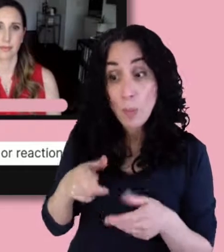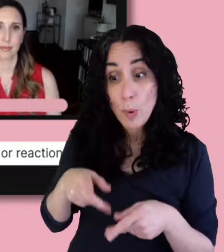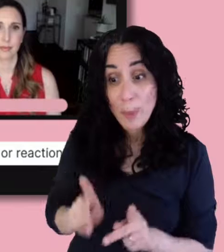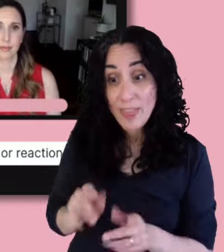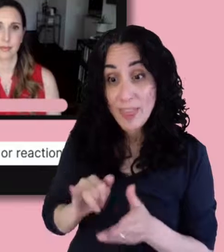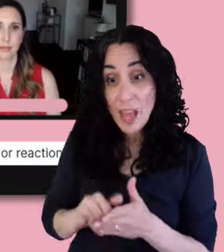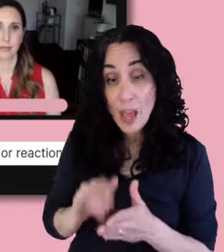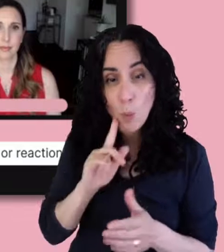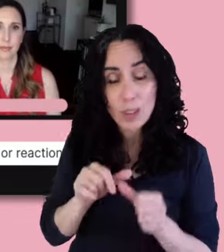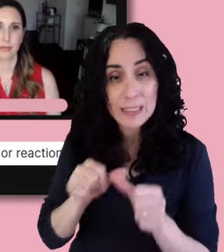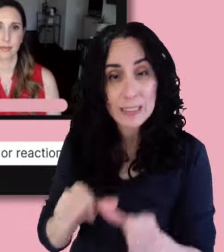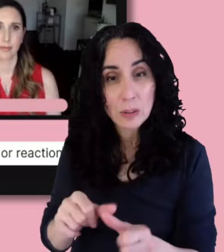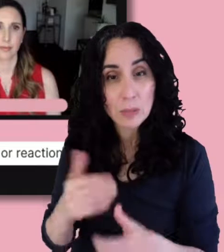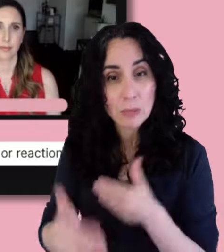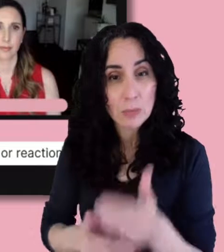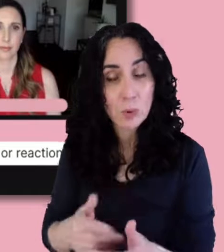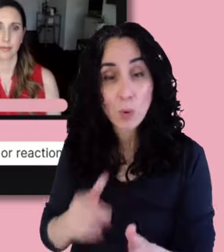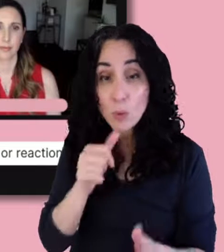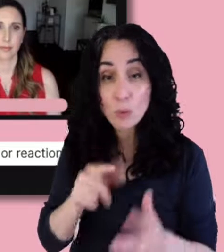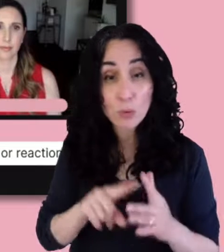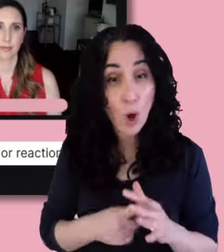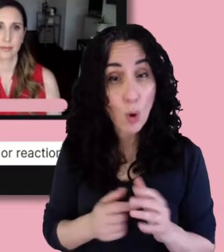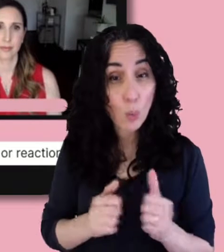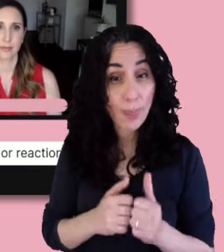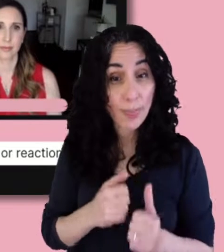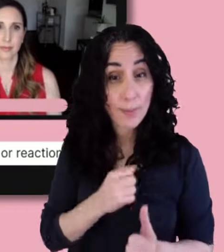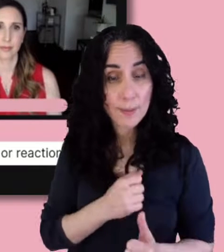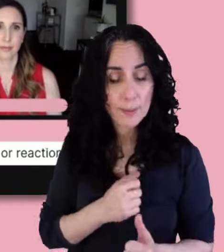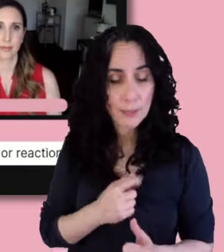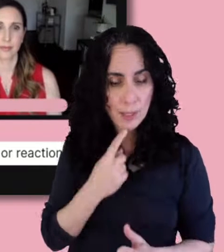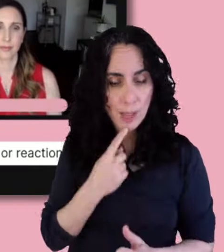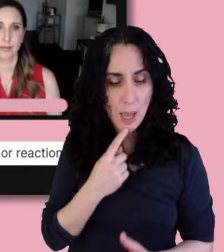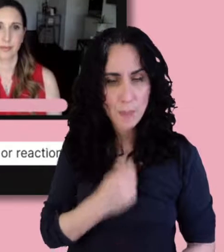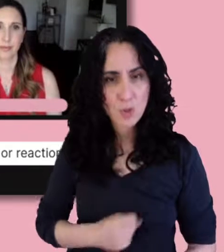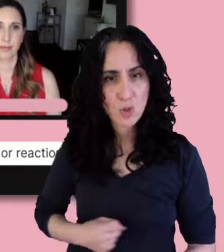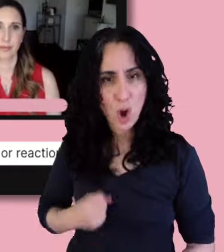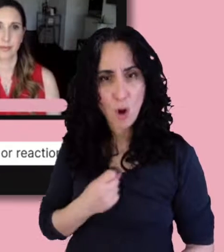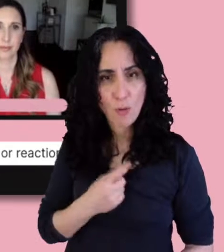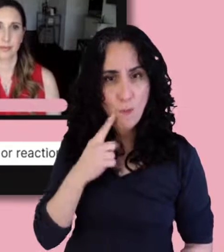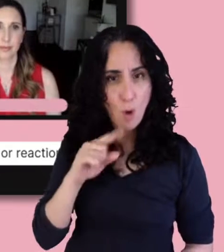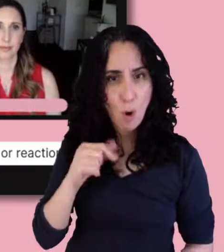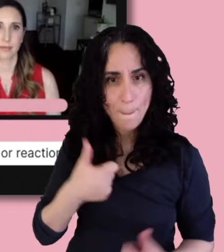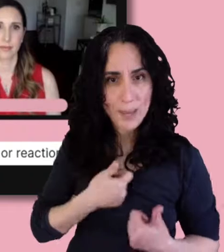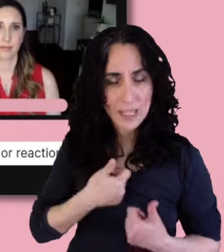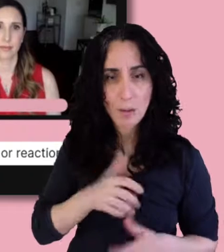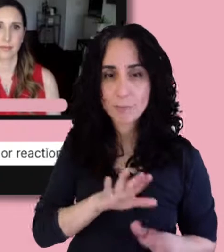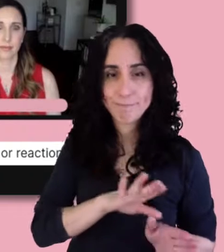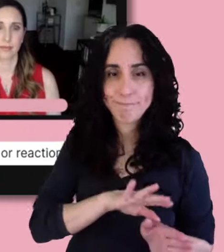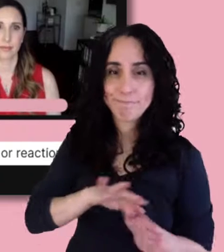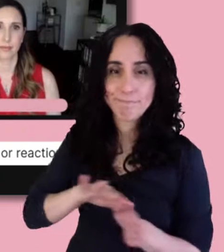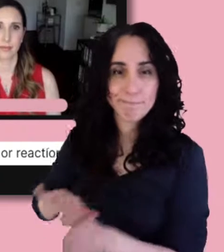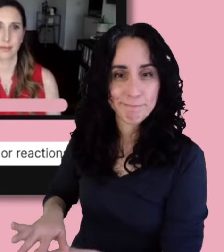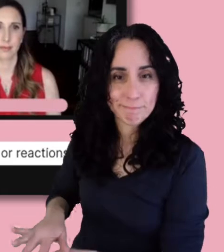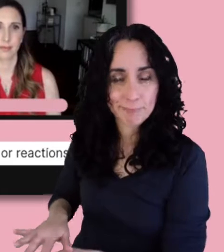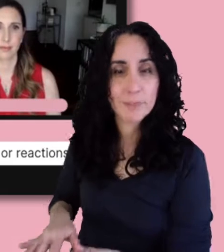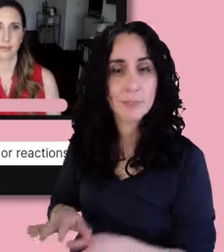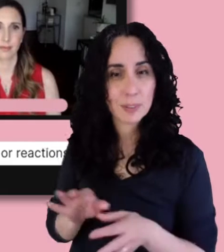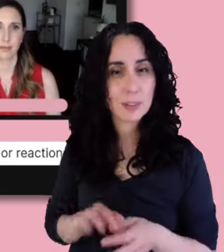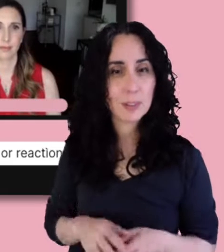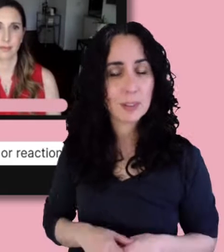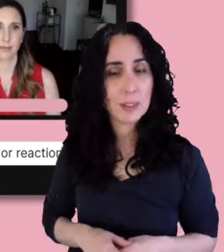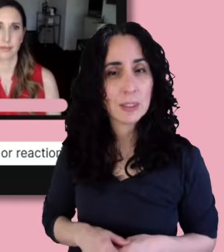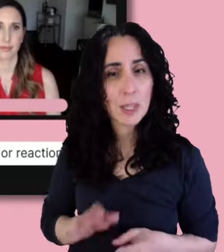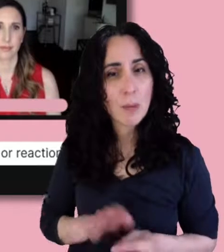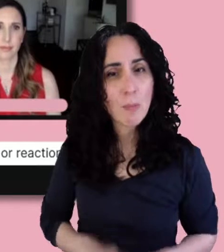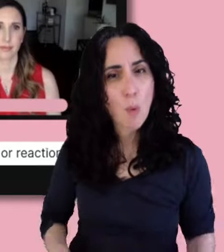will continue. And if we don't start with apologizing, I think that it'll be a good habit to form. And it's so important